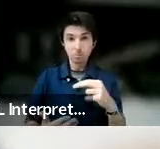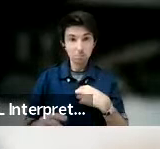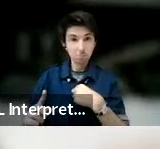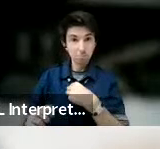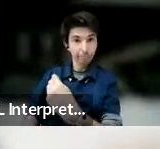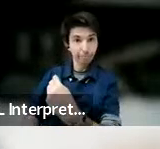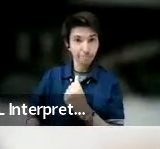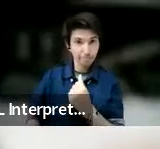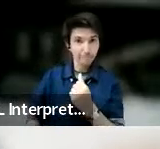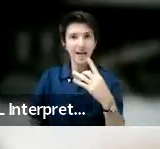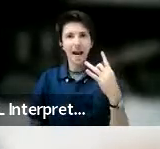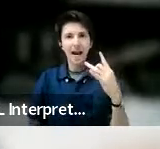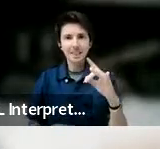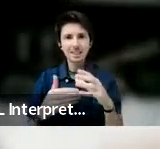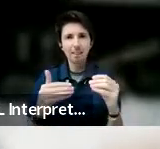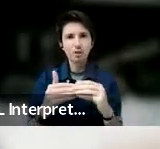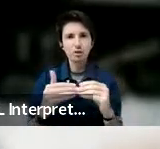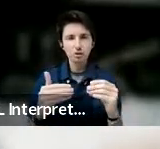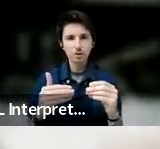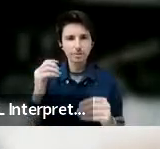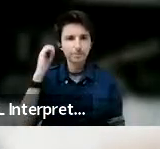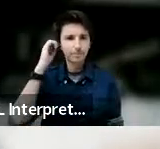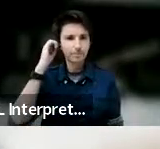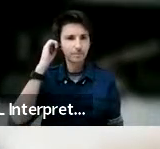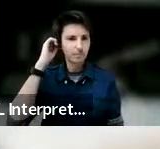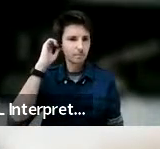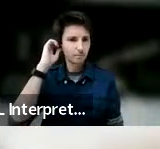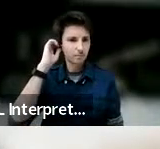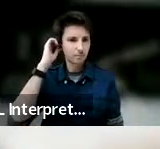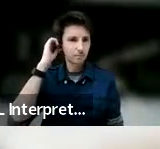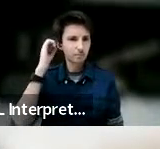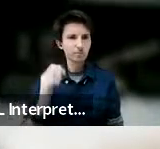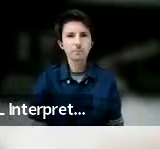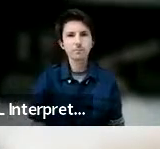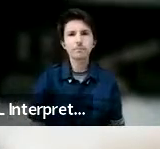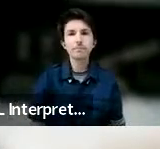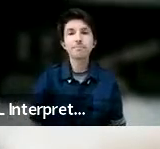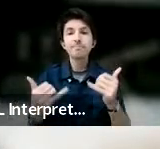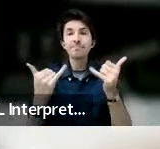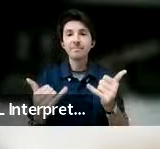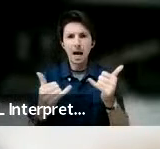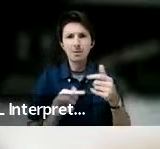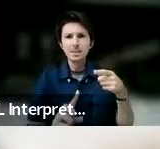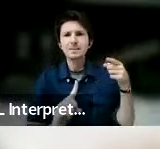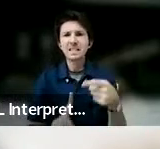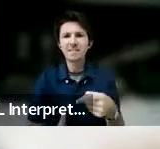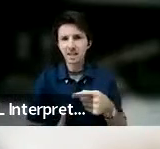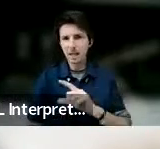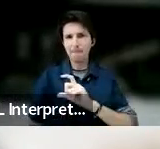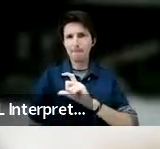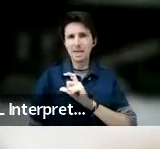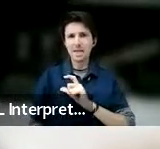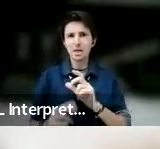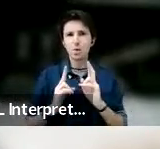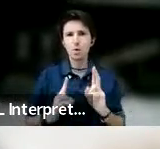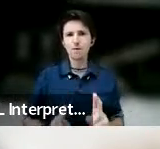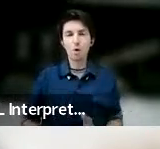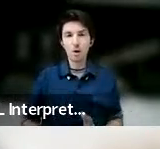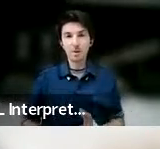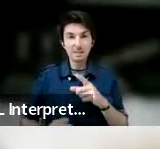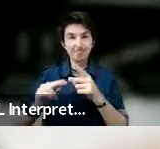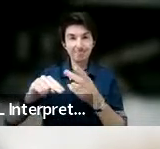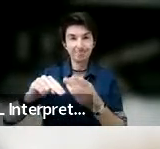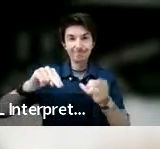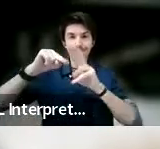On our next slide, this is now where we are going to talk specifically about a police uniform, and that has a higher allowance attached to it.